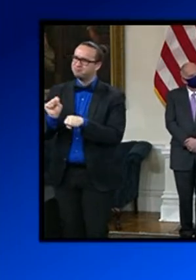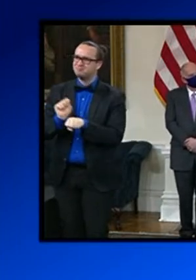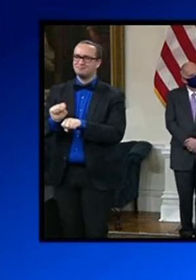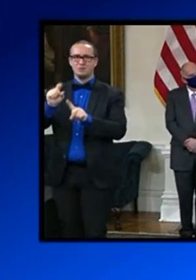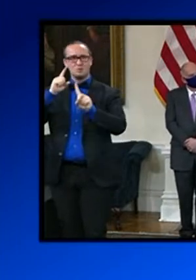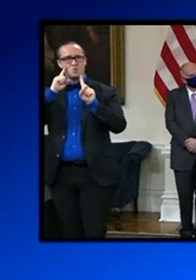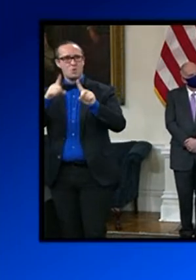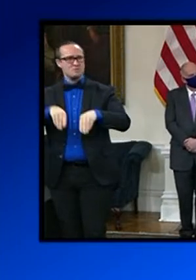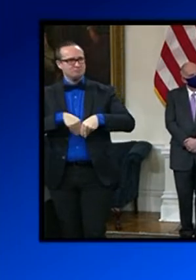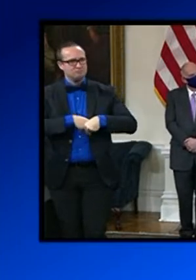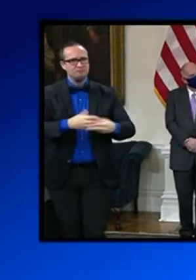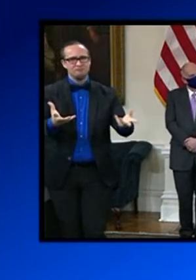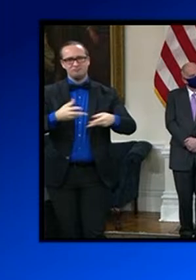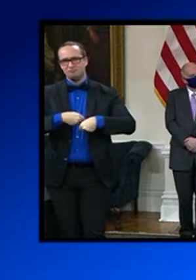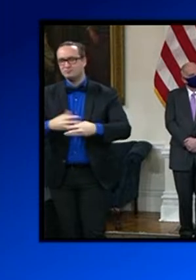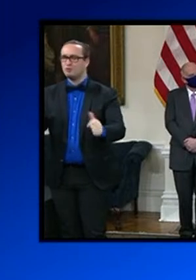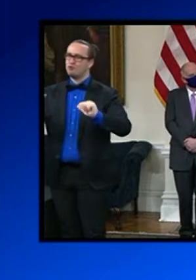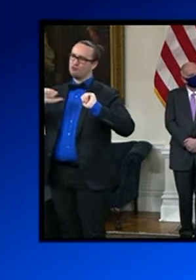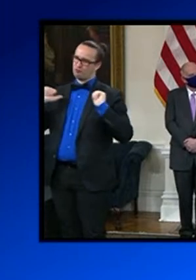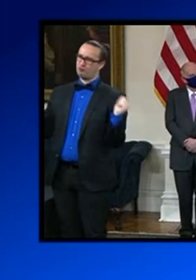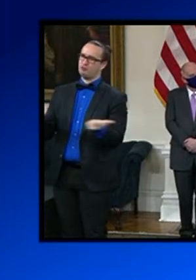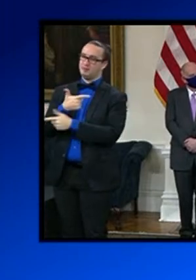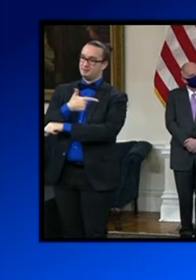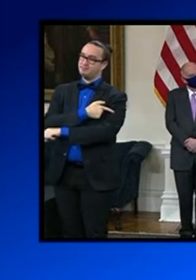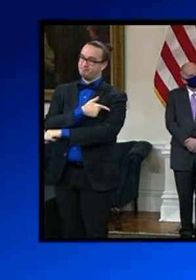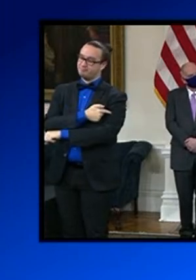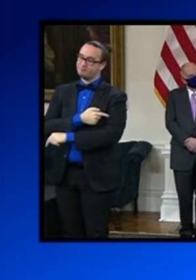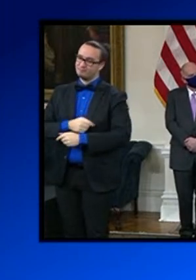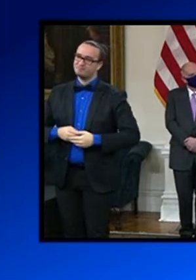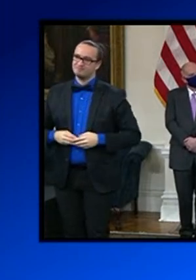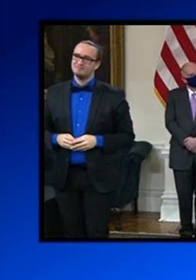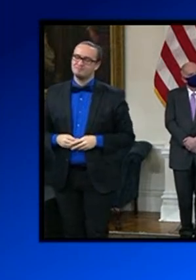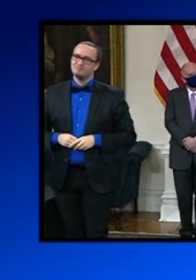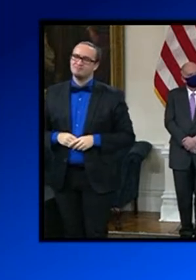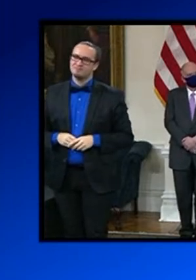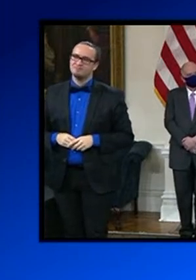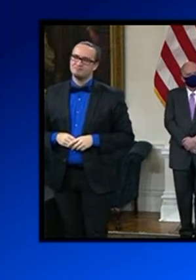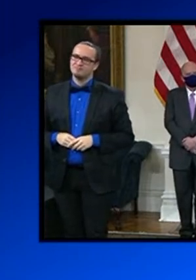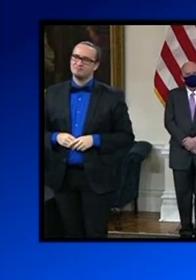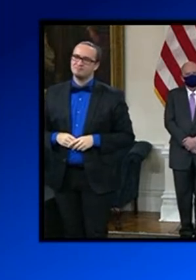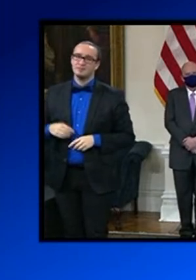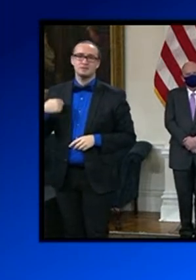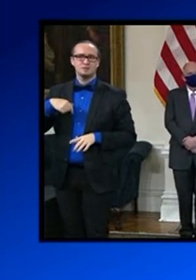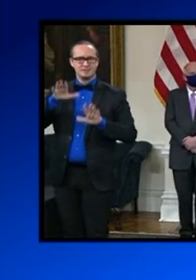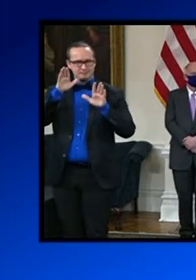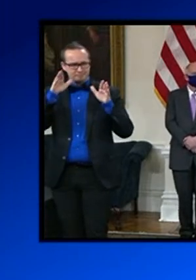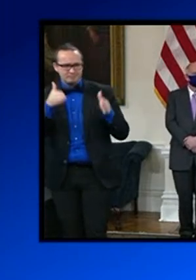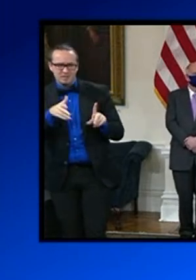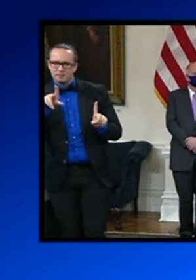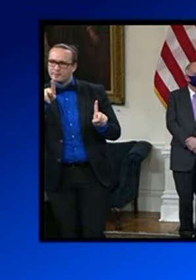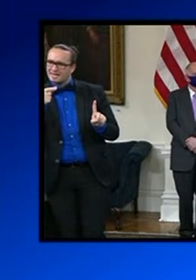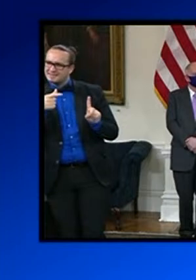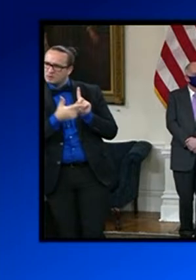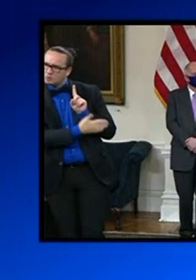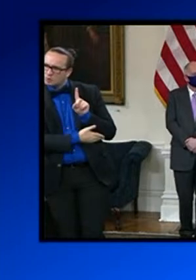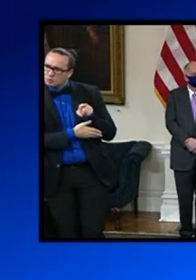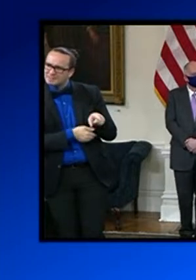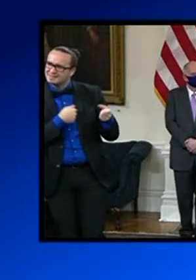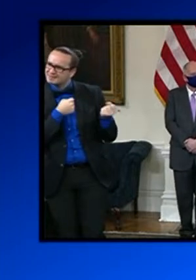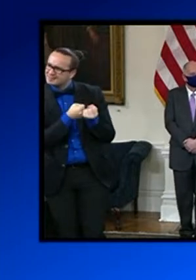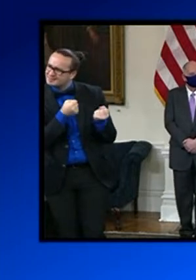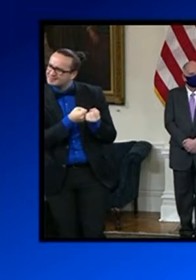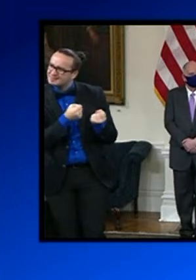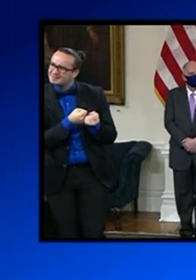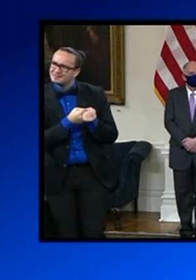and the First Baptist Church of Glenarden. We will add a site, once scaled, will provide over